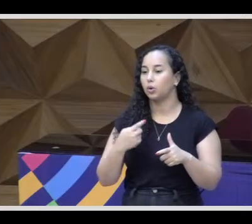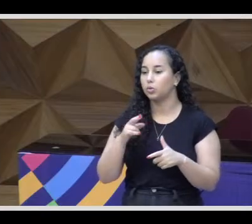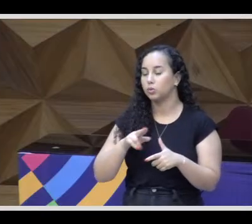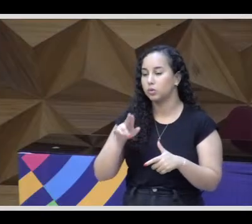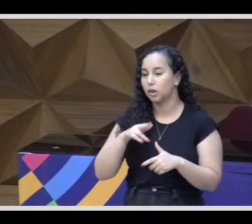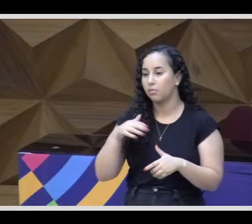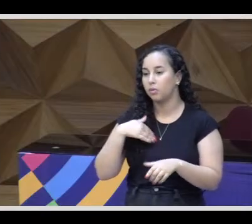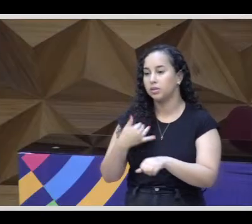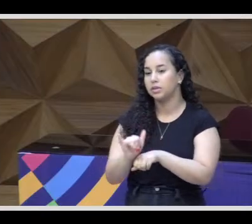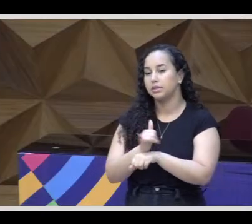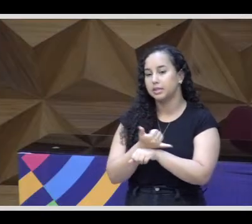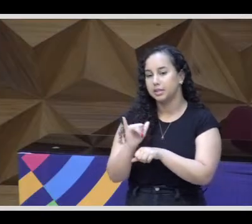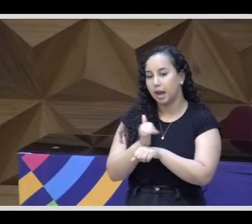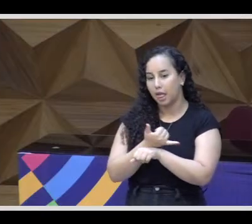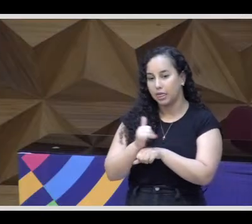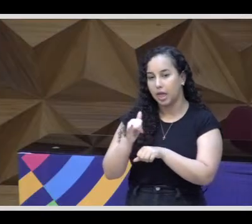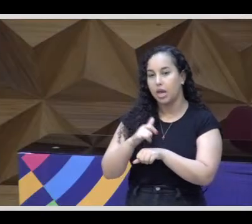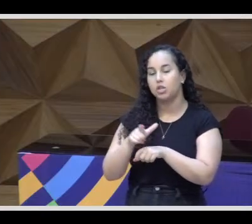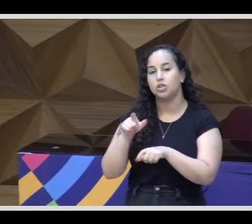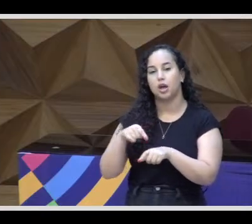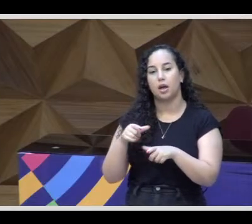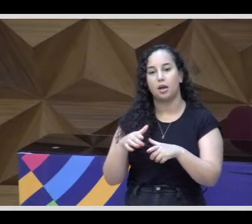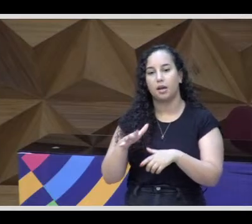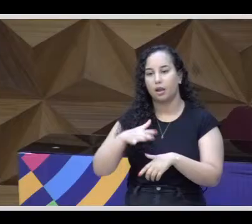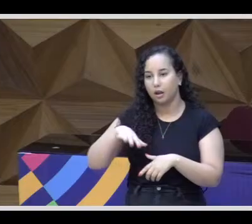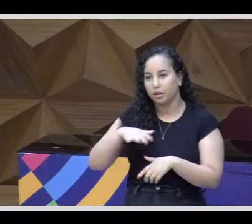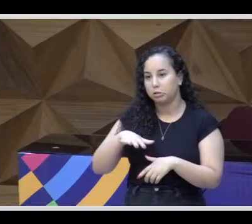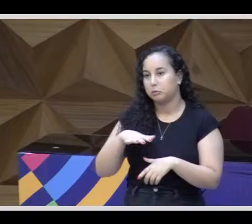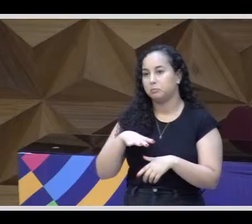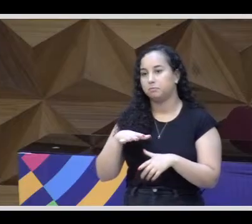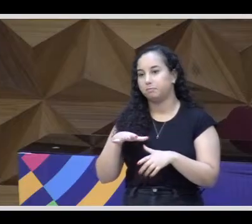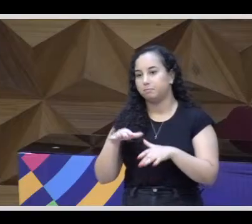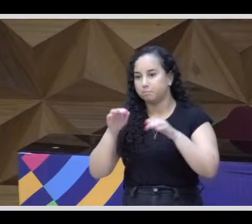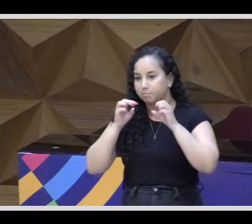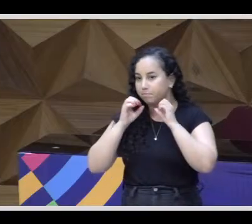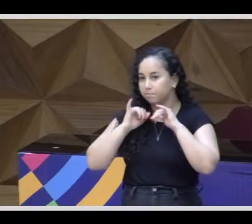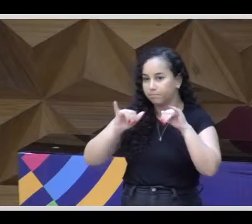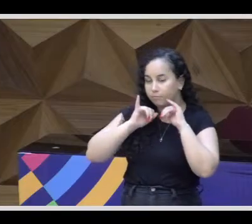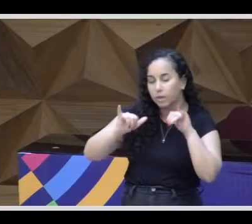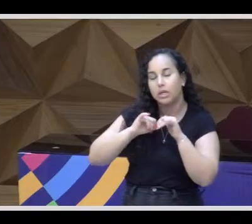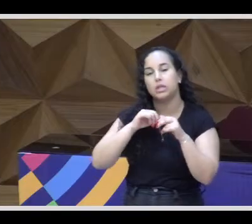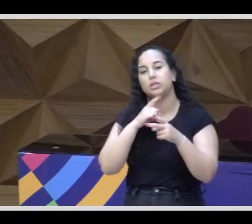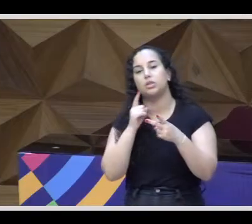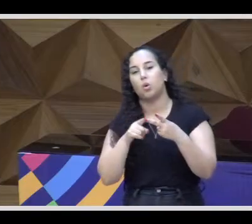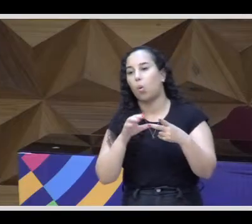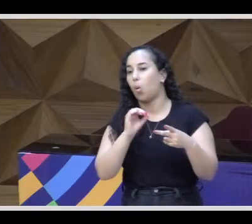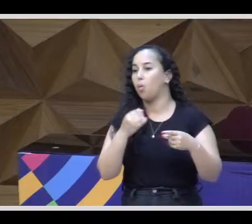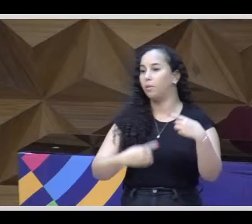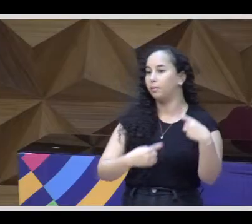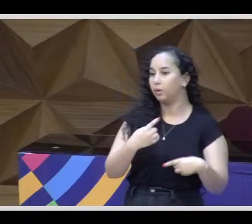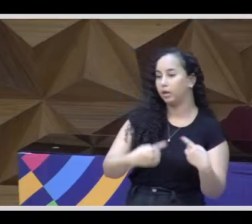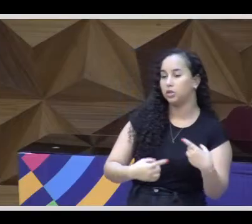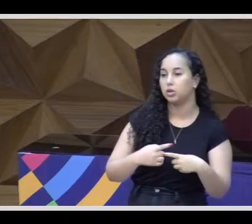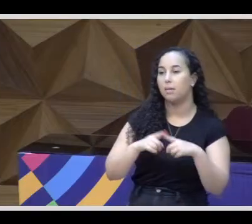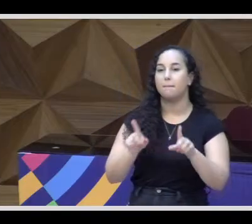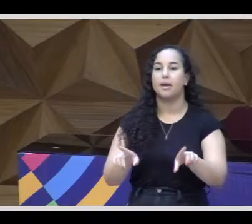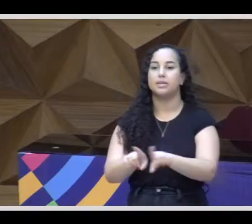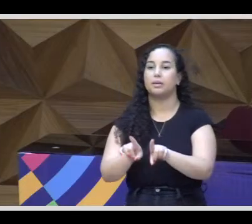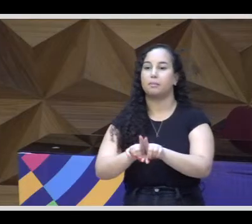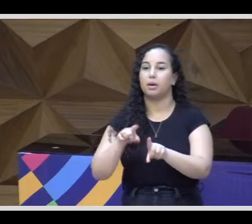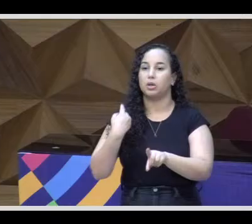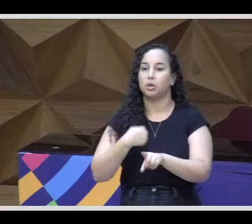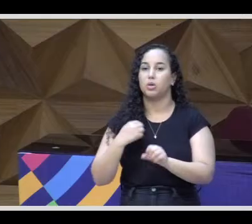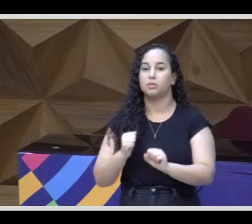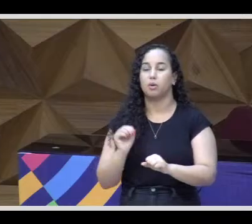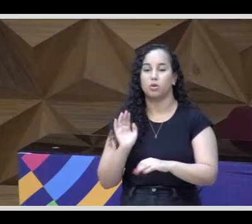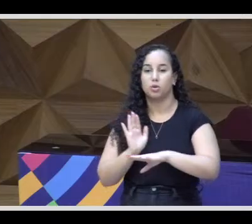strategists in the market research or in politics. but also we can help voters